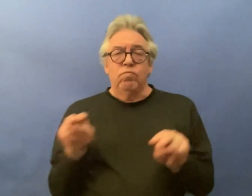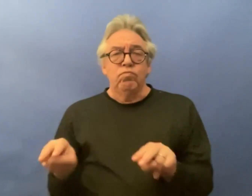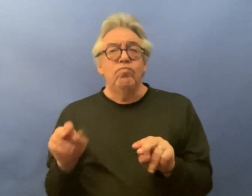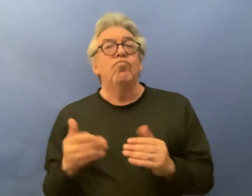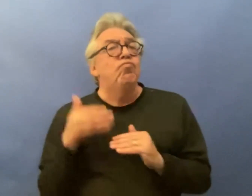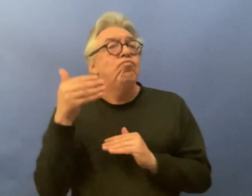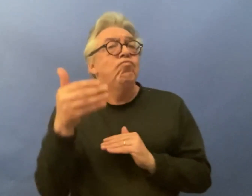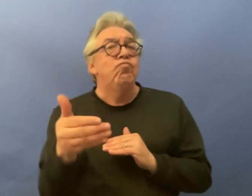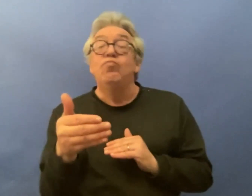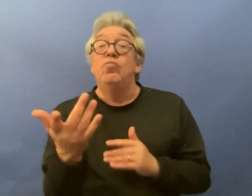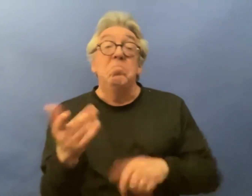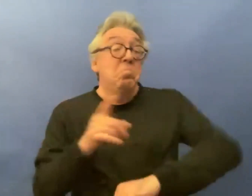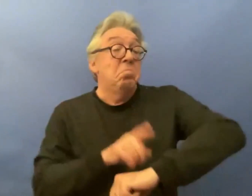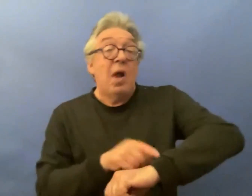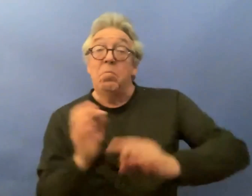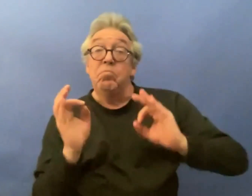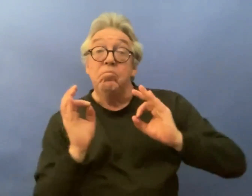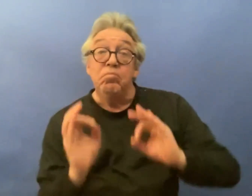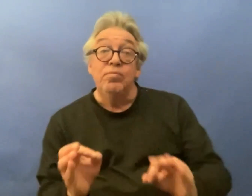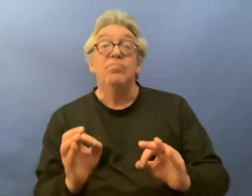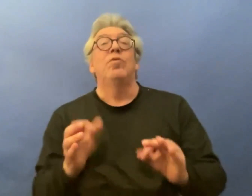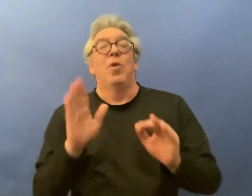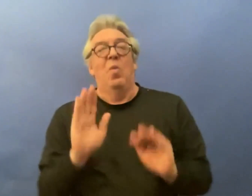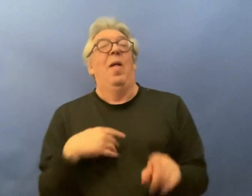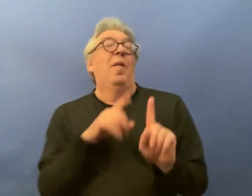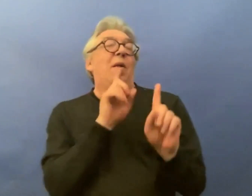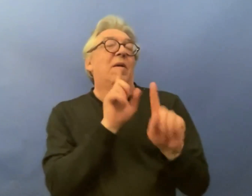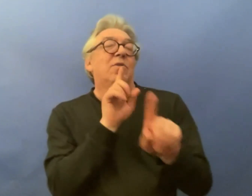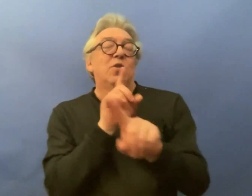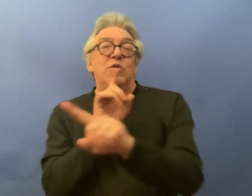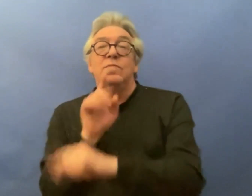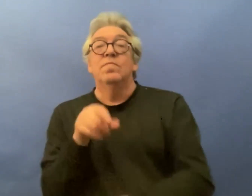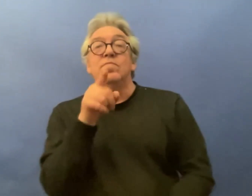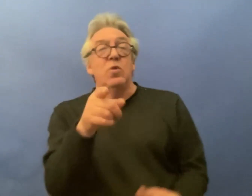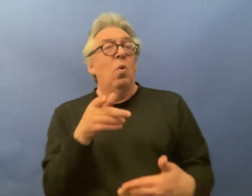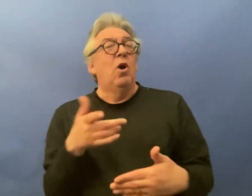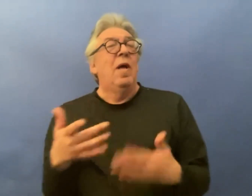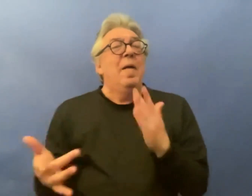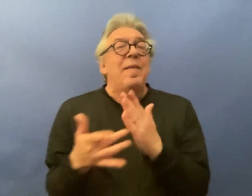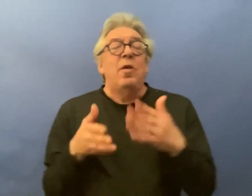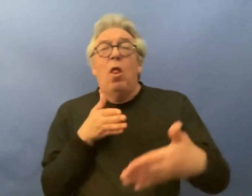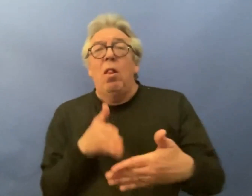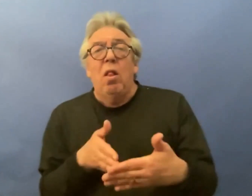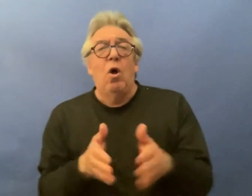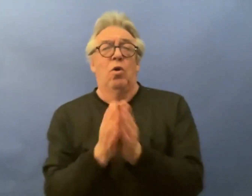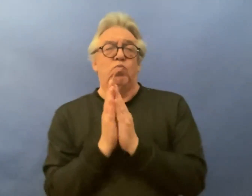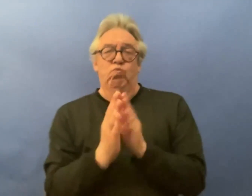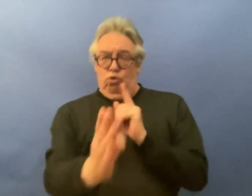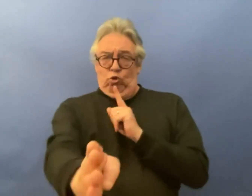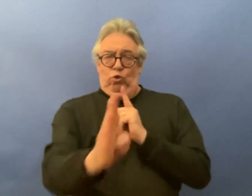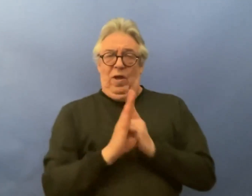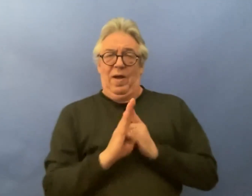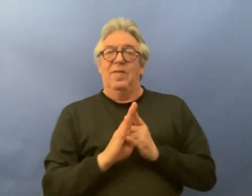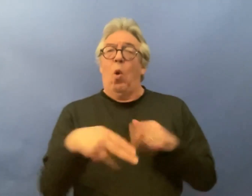event when it's possible. Should you have any accessibility issues, please send a private message to the